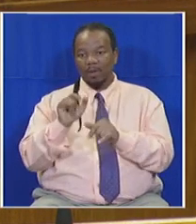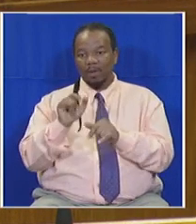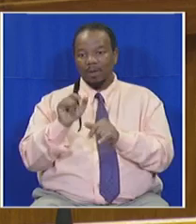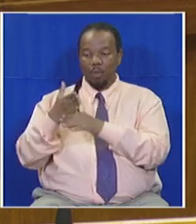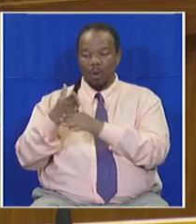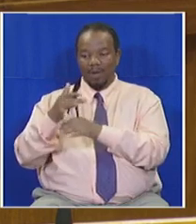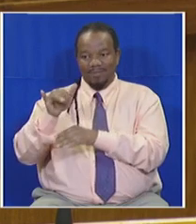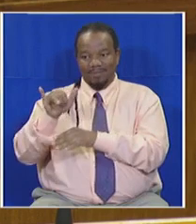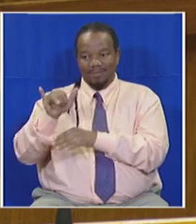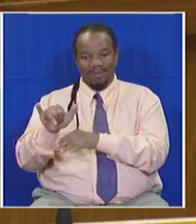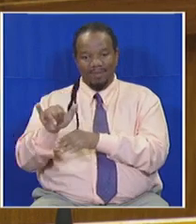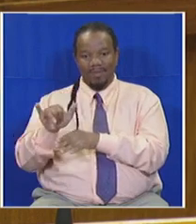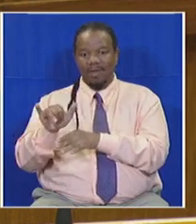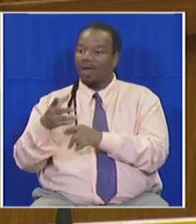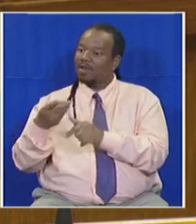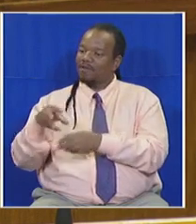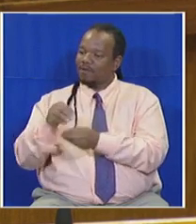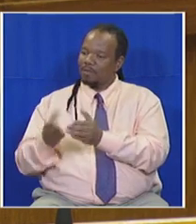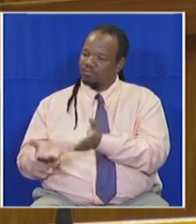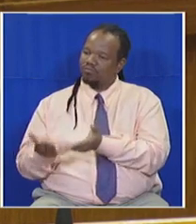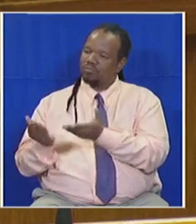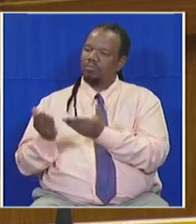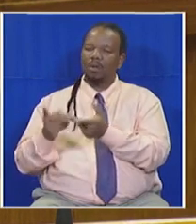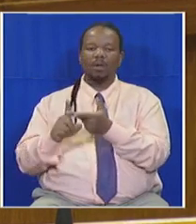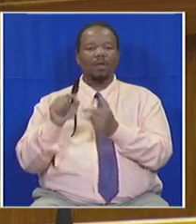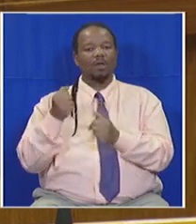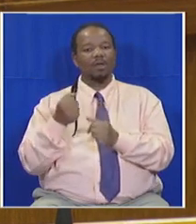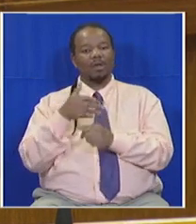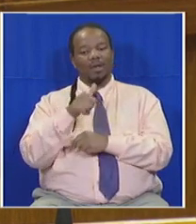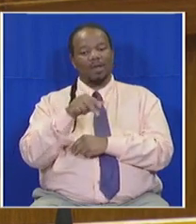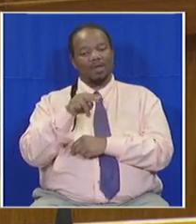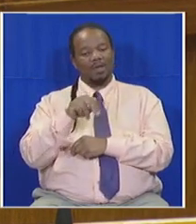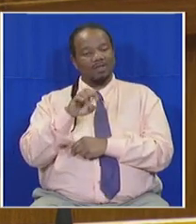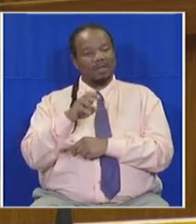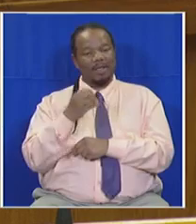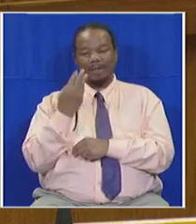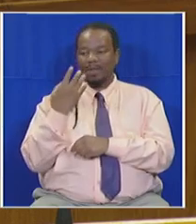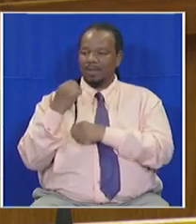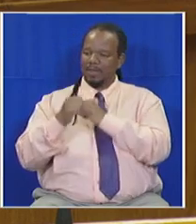African National Congress has over the years fundamentally changed this